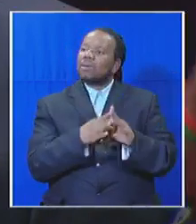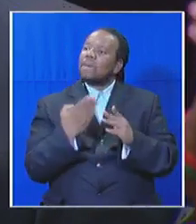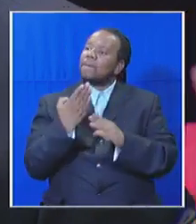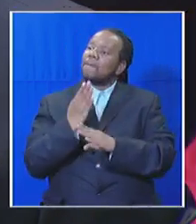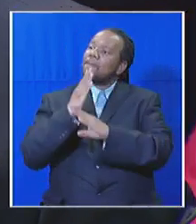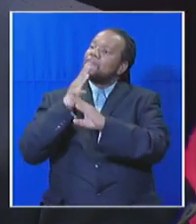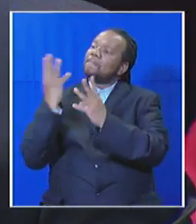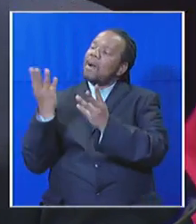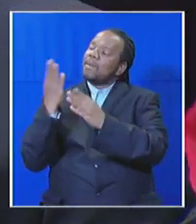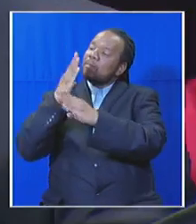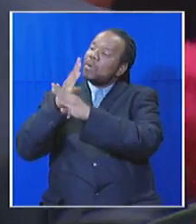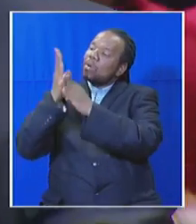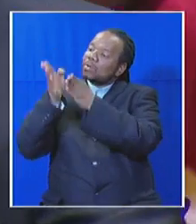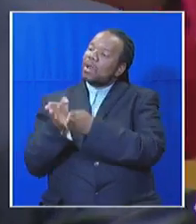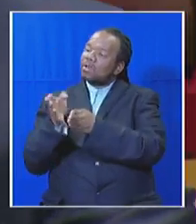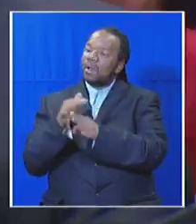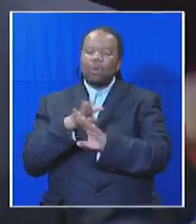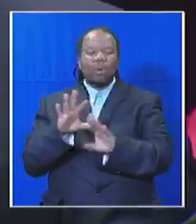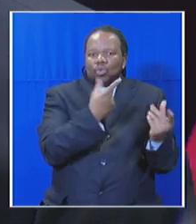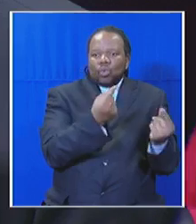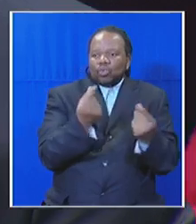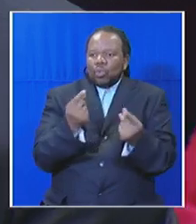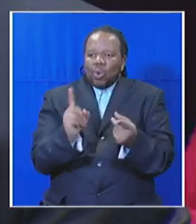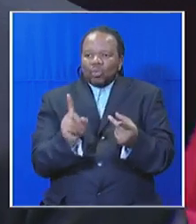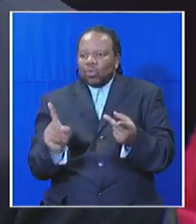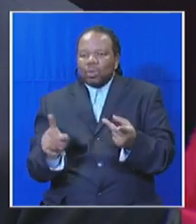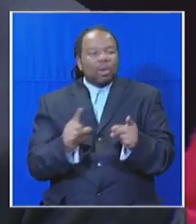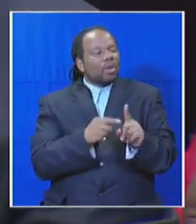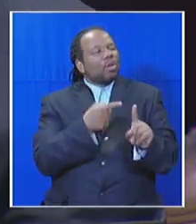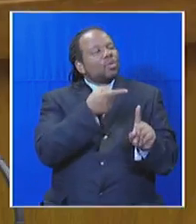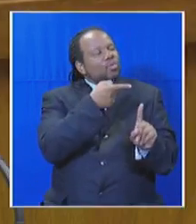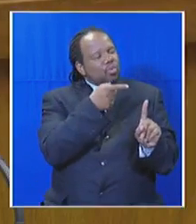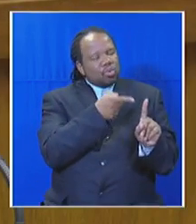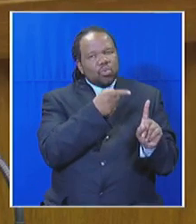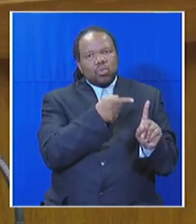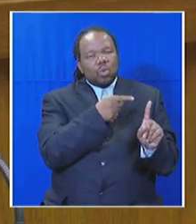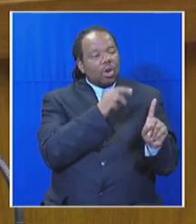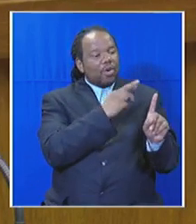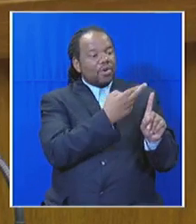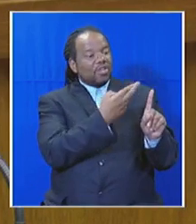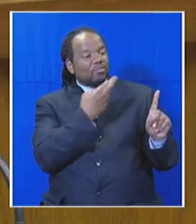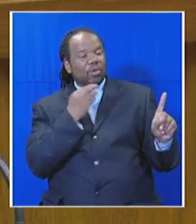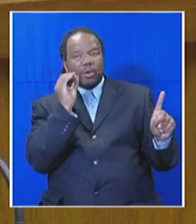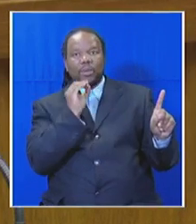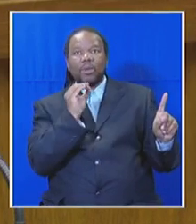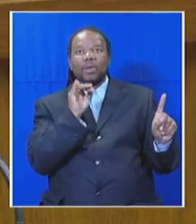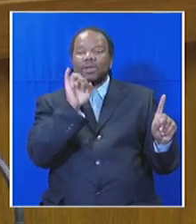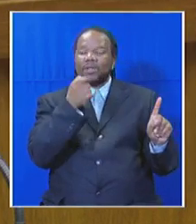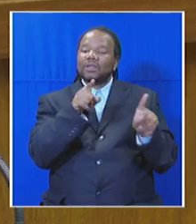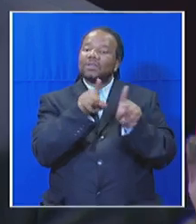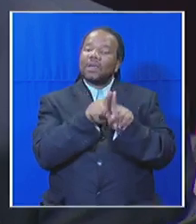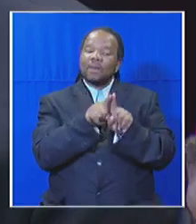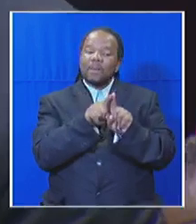you must do. Not who must do what. You have never responded, even on the report you wrote to